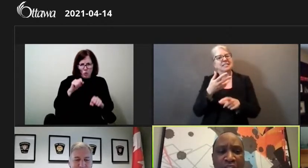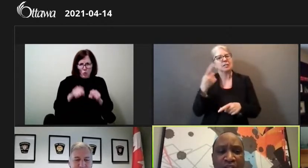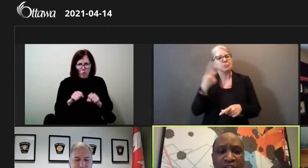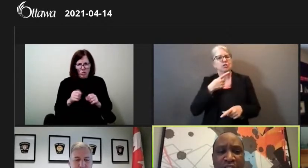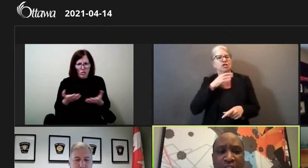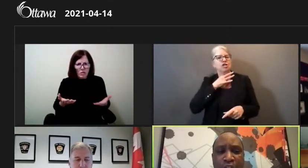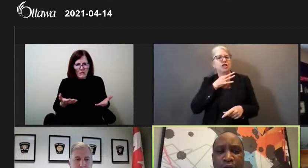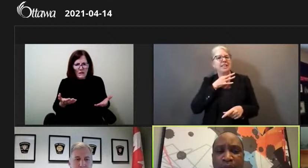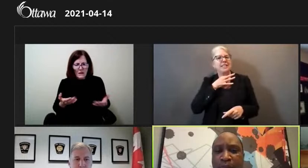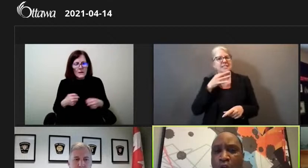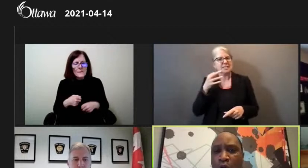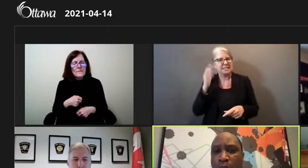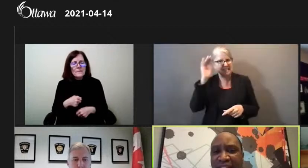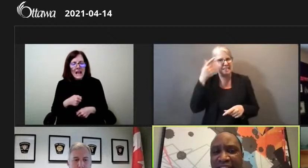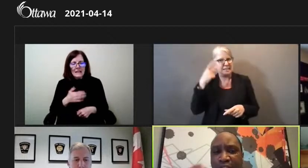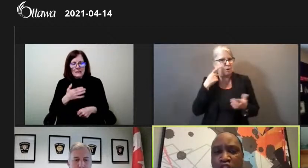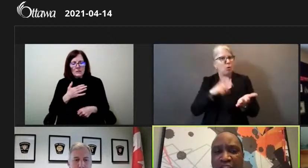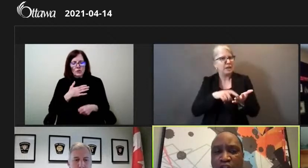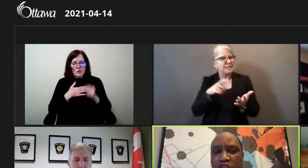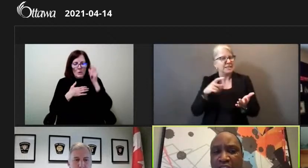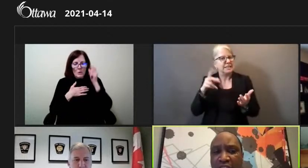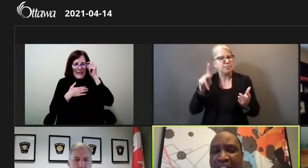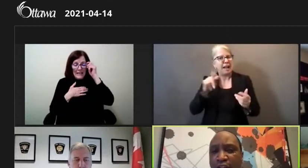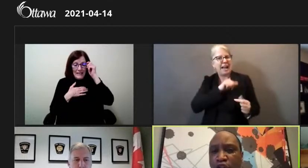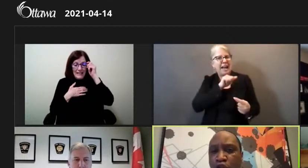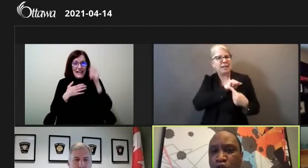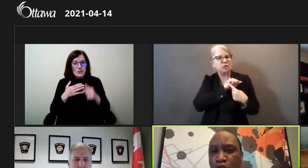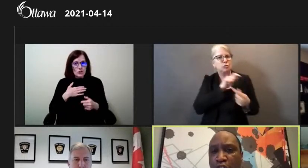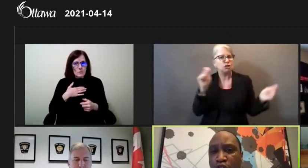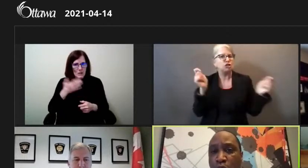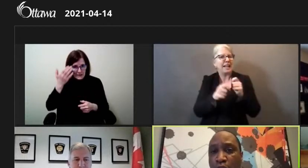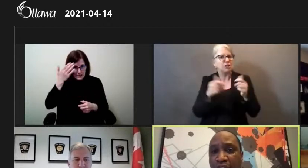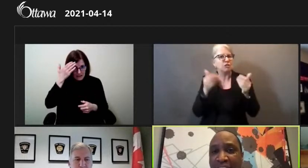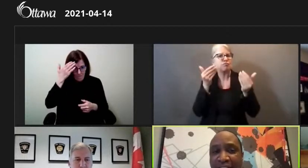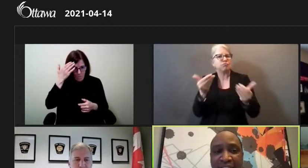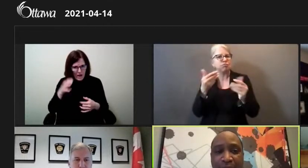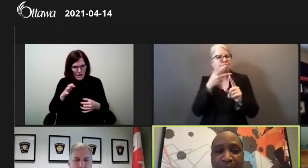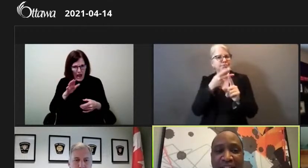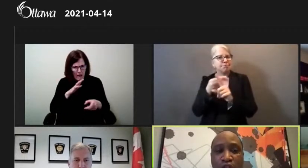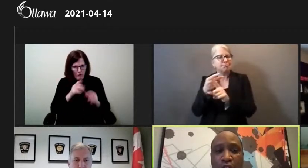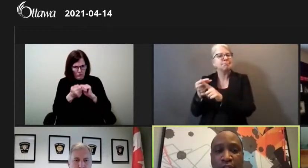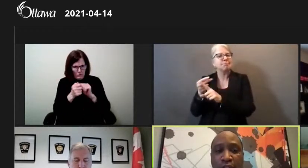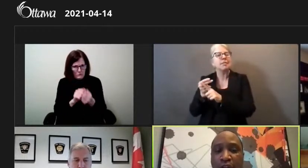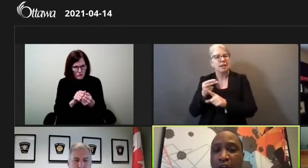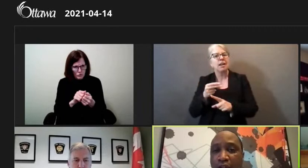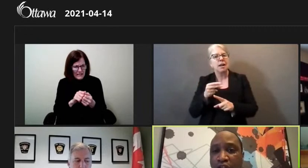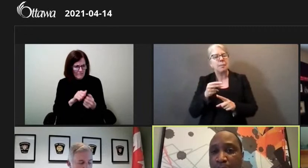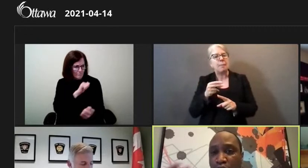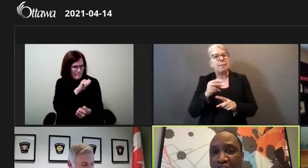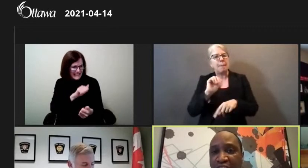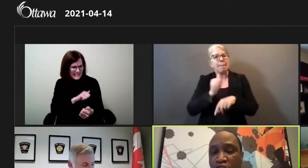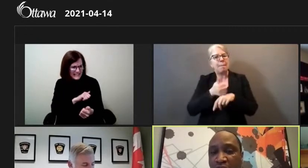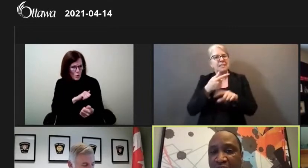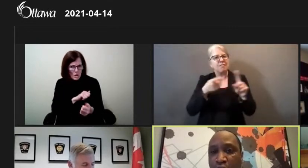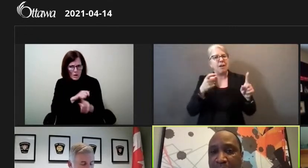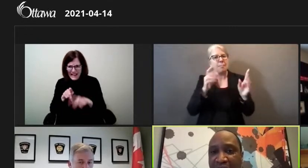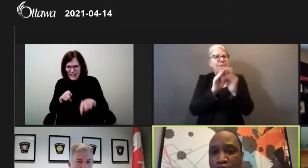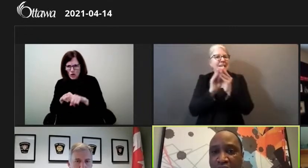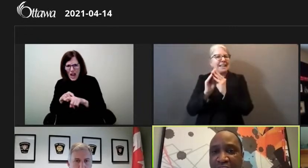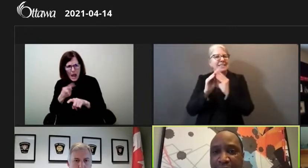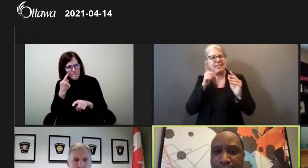curious, are we seeing changing attitudes towards the vaccine based on some of those sessions that are being